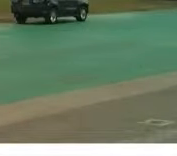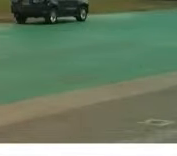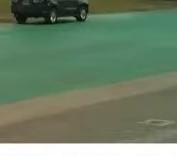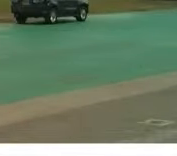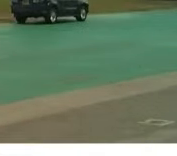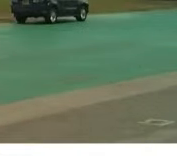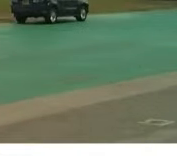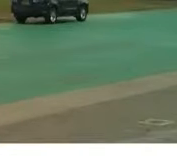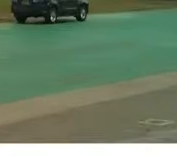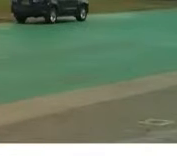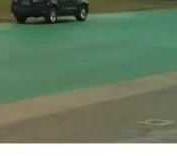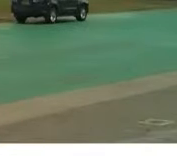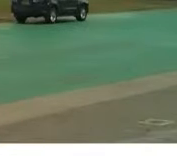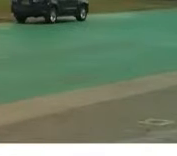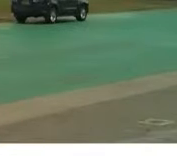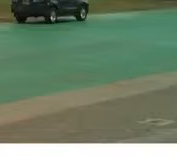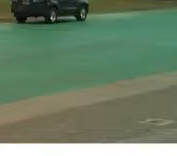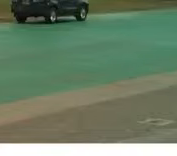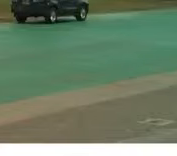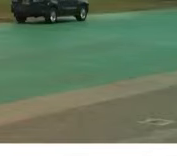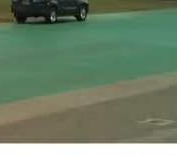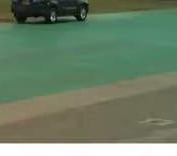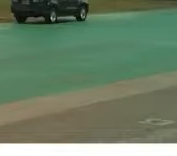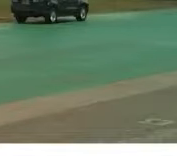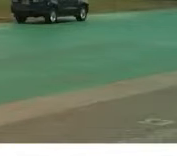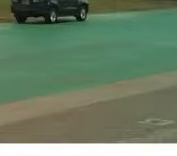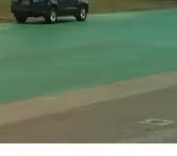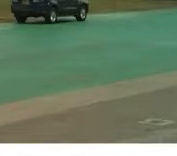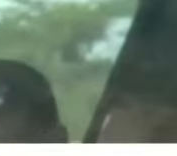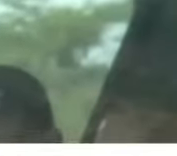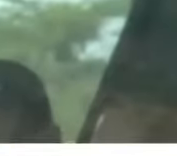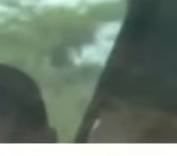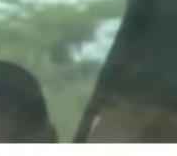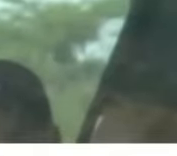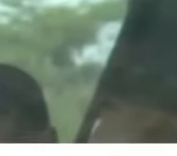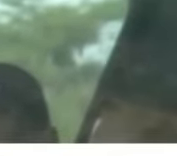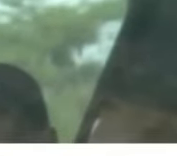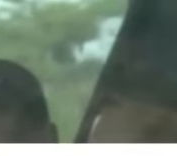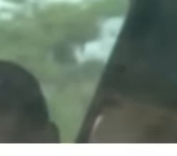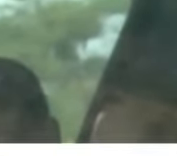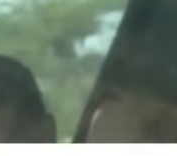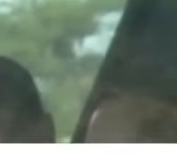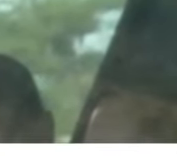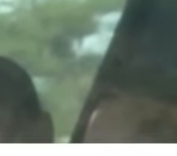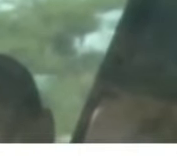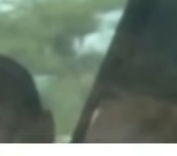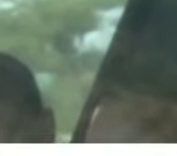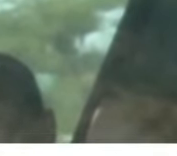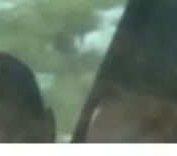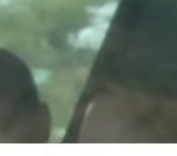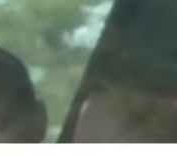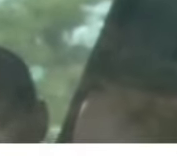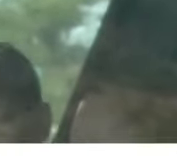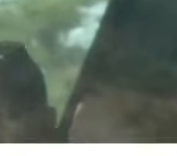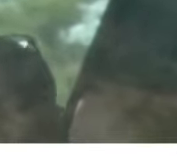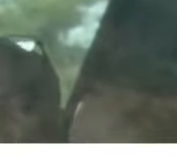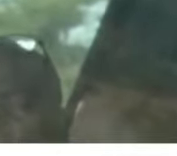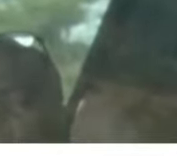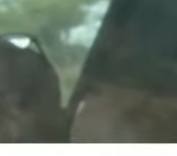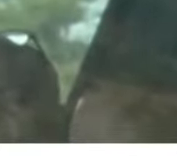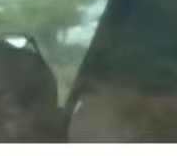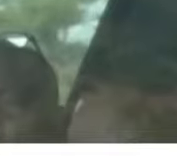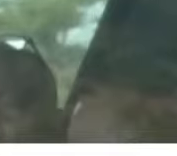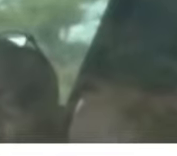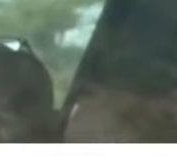millions around the world to observe the International Labour Day, a day in which trade unions celebrate